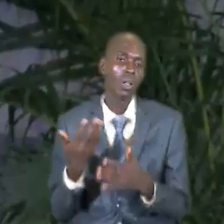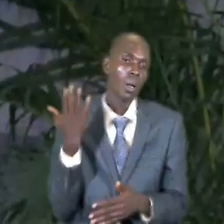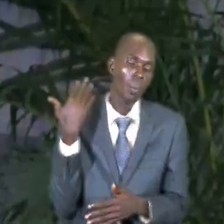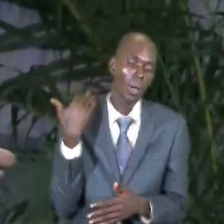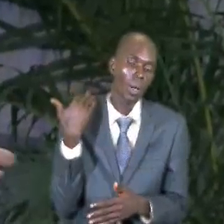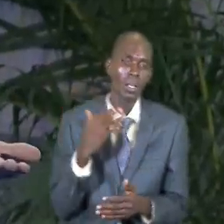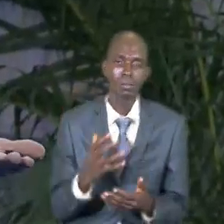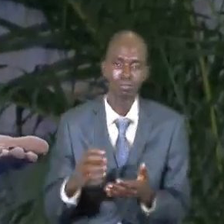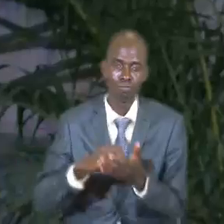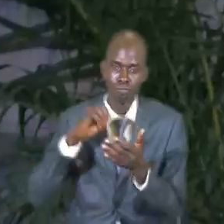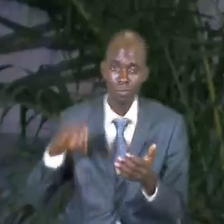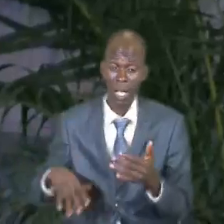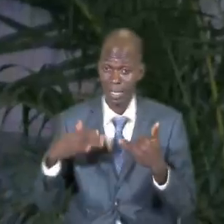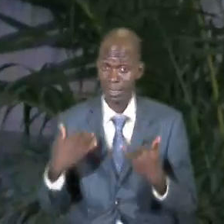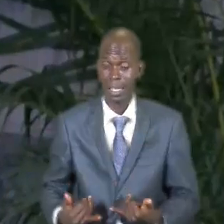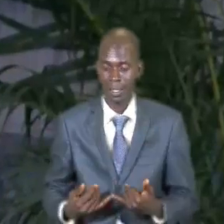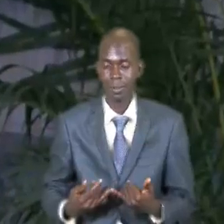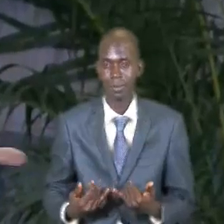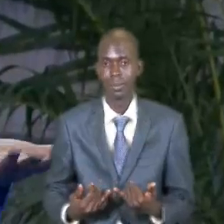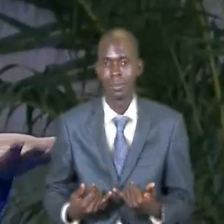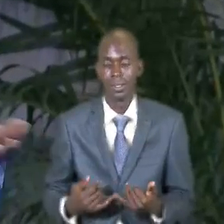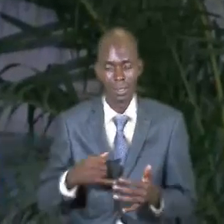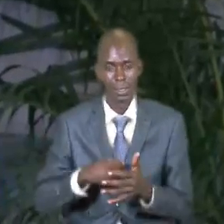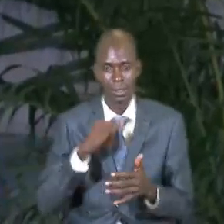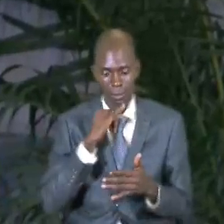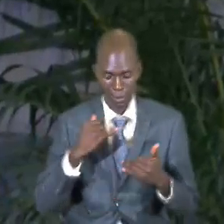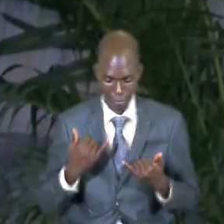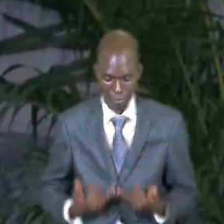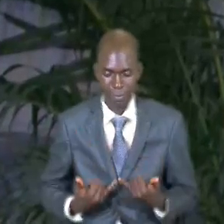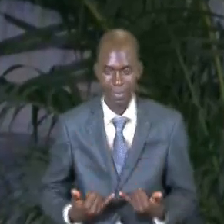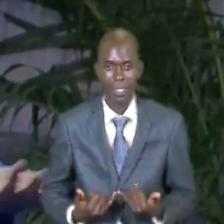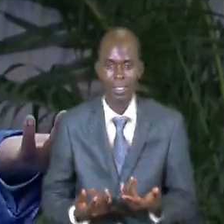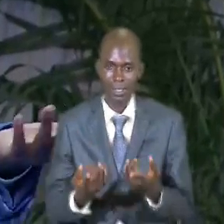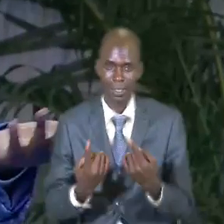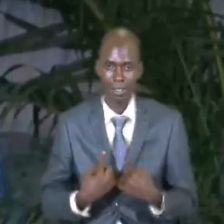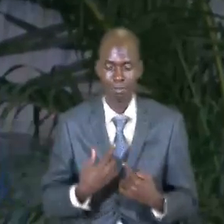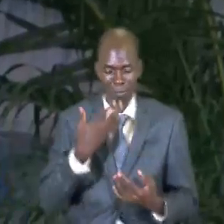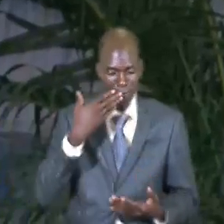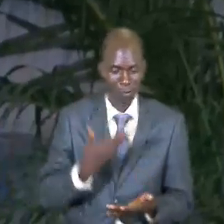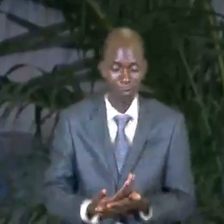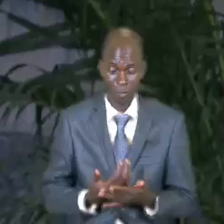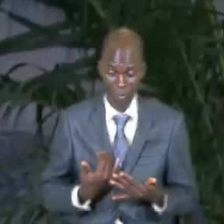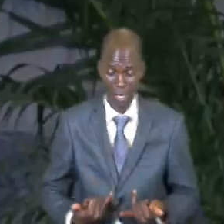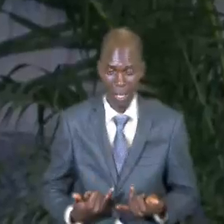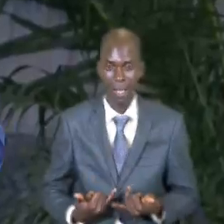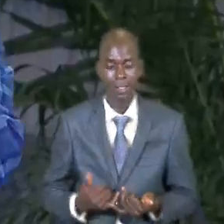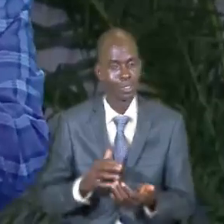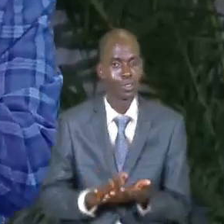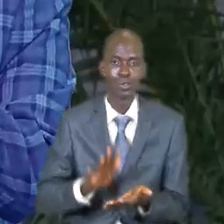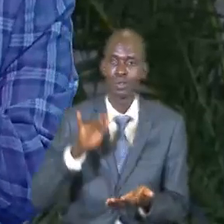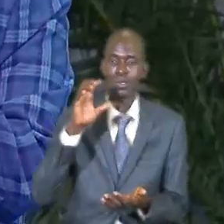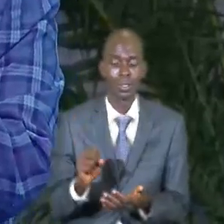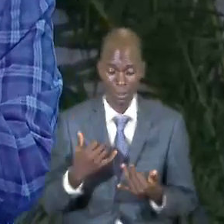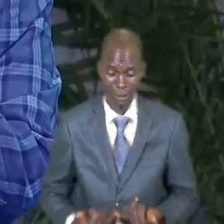clean. The present good. The present glorious. The present challenging.